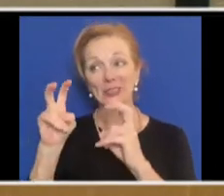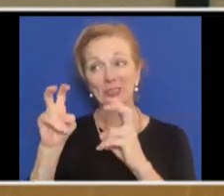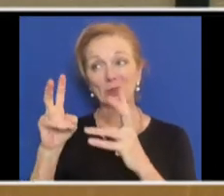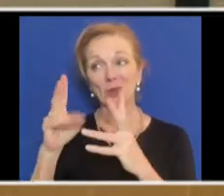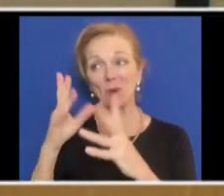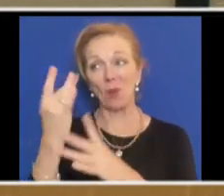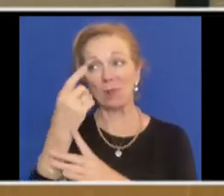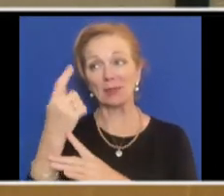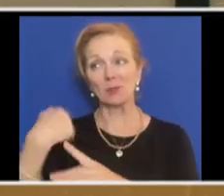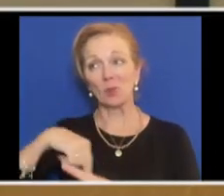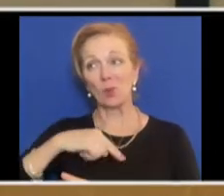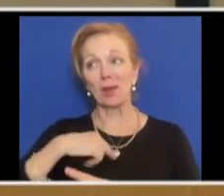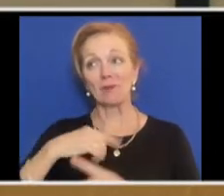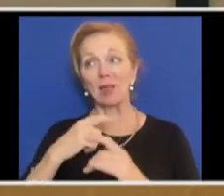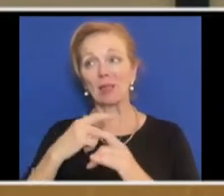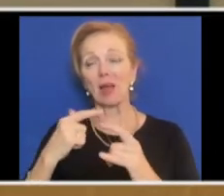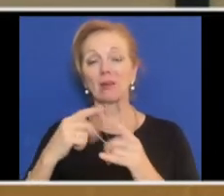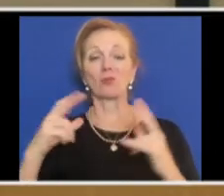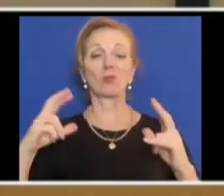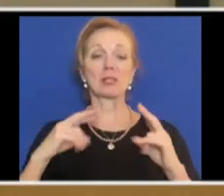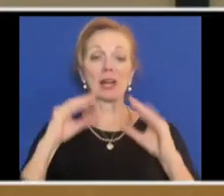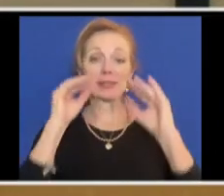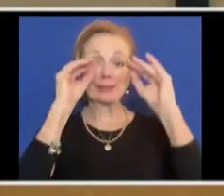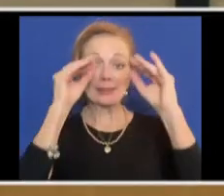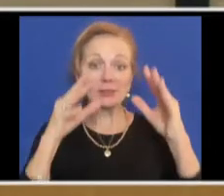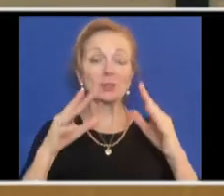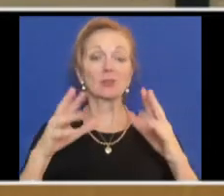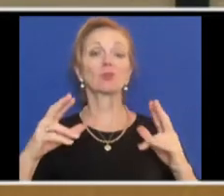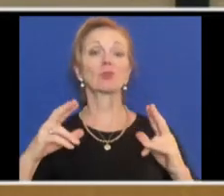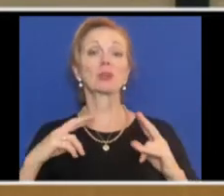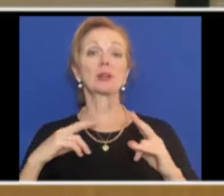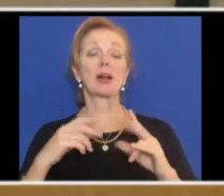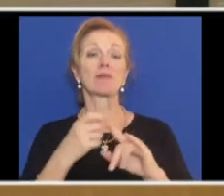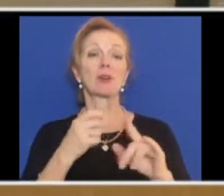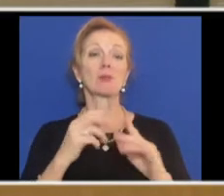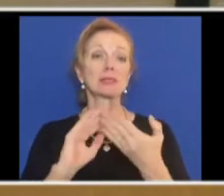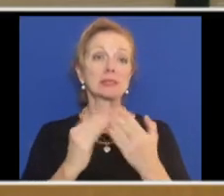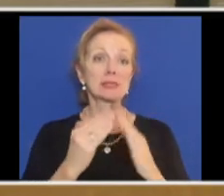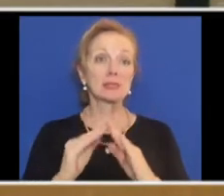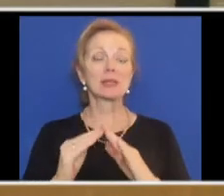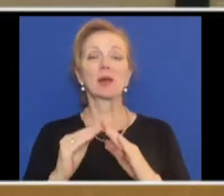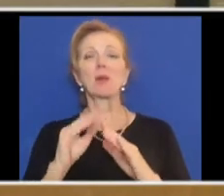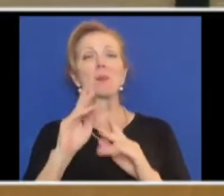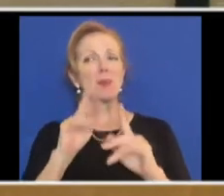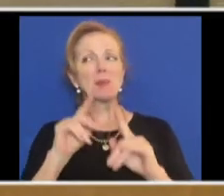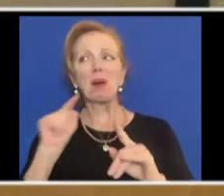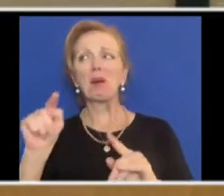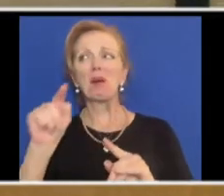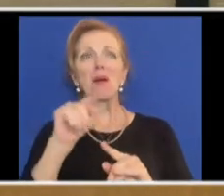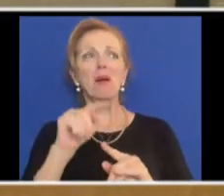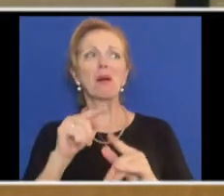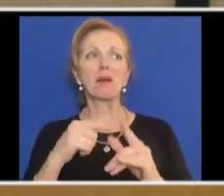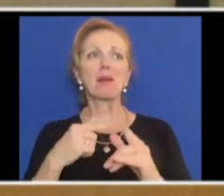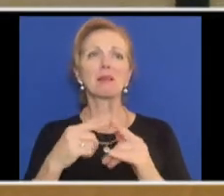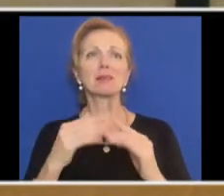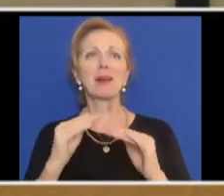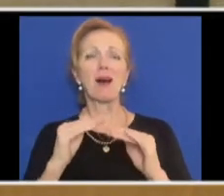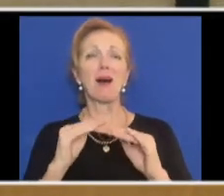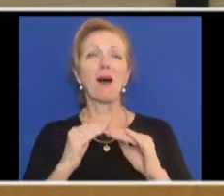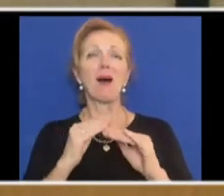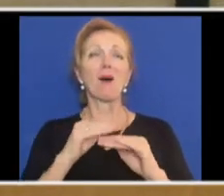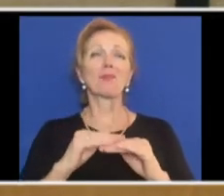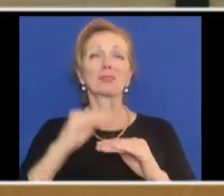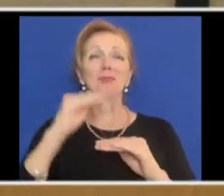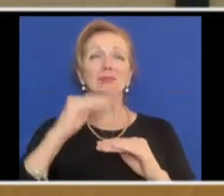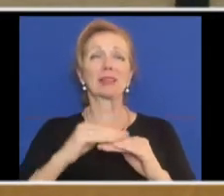we have a lot of retired teachers I retired from the city so we have people that's over that income level